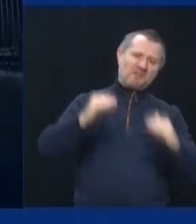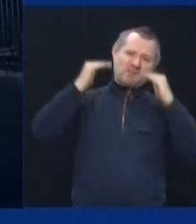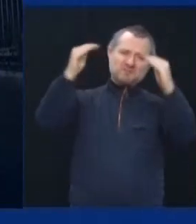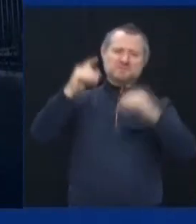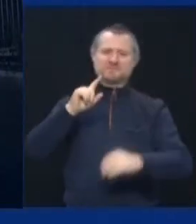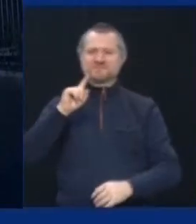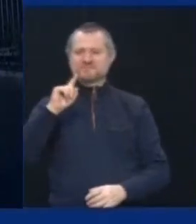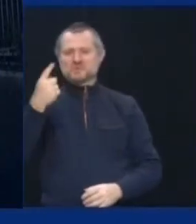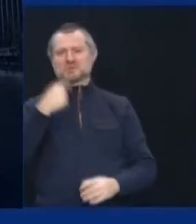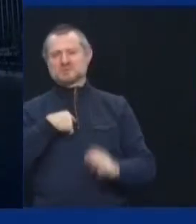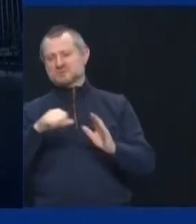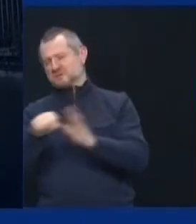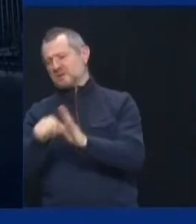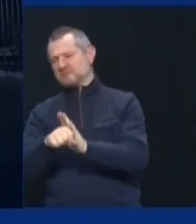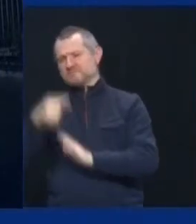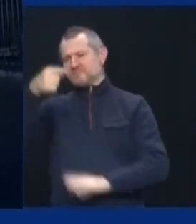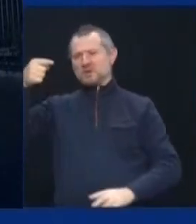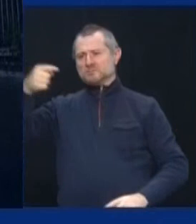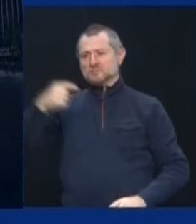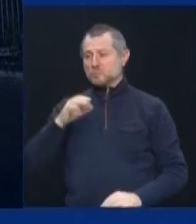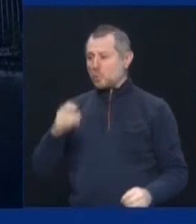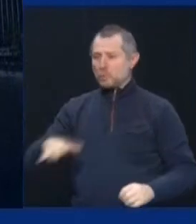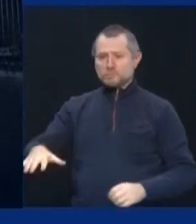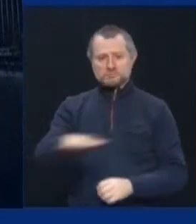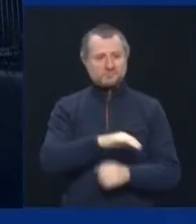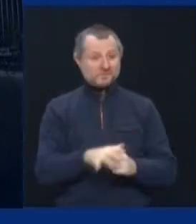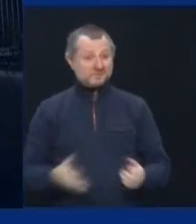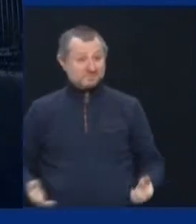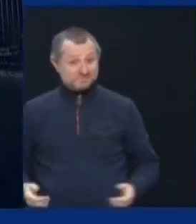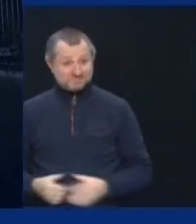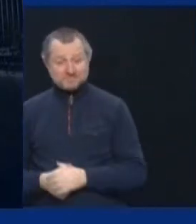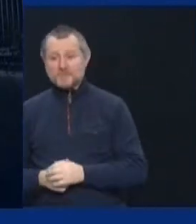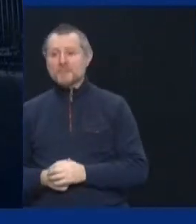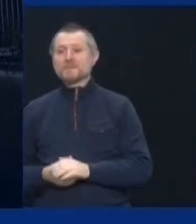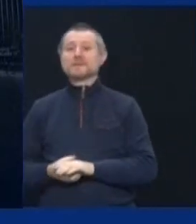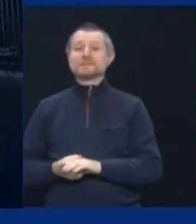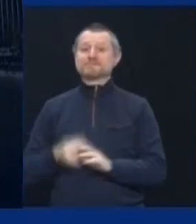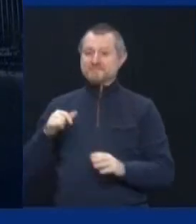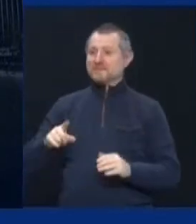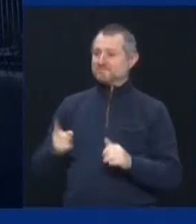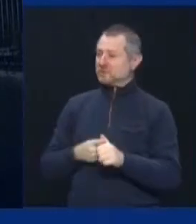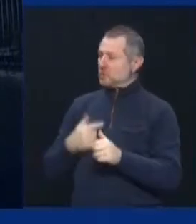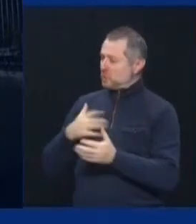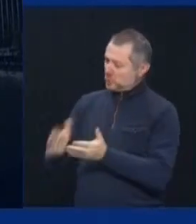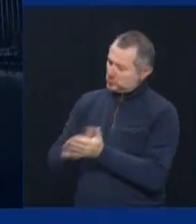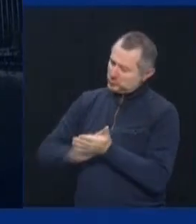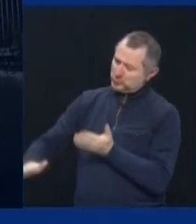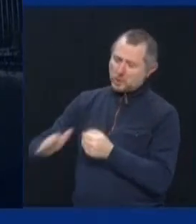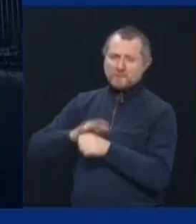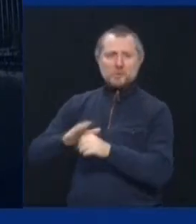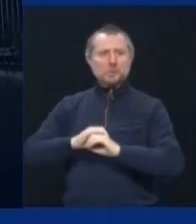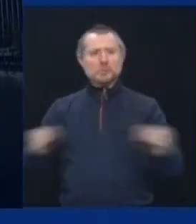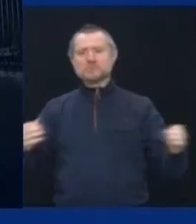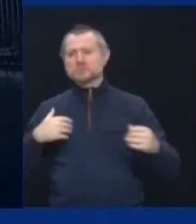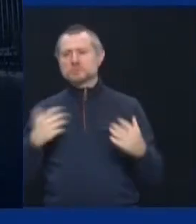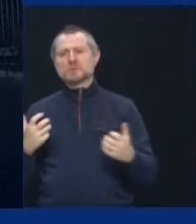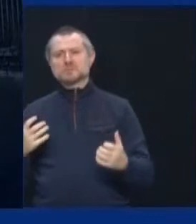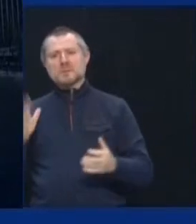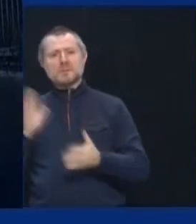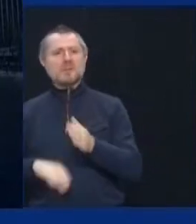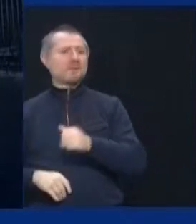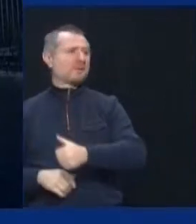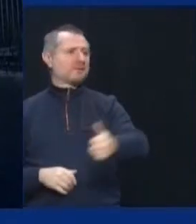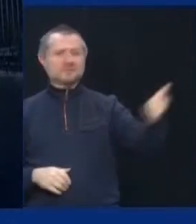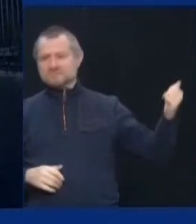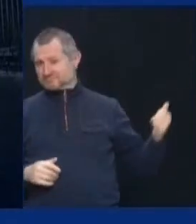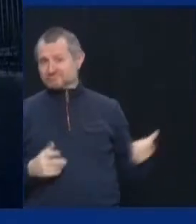state. This state paid more than its fair share for COVID and what